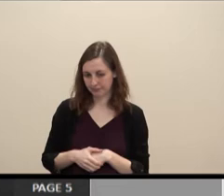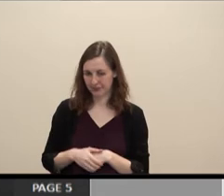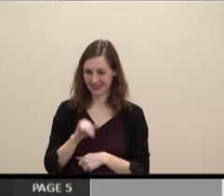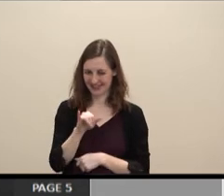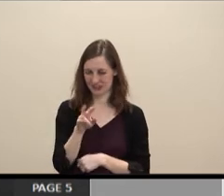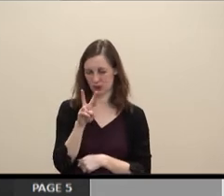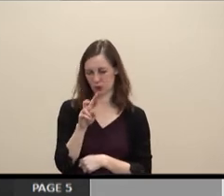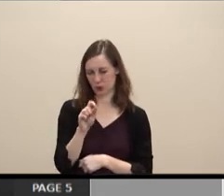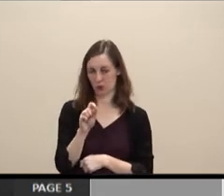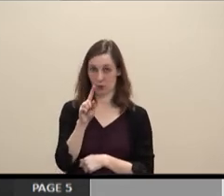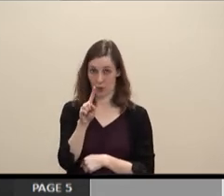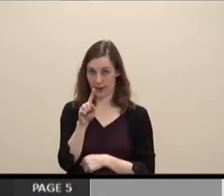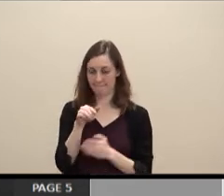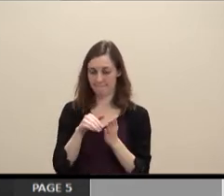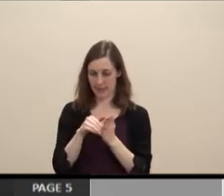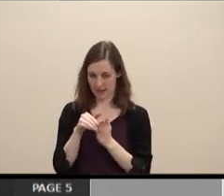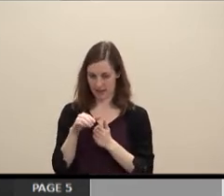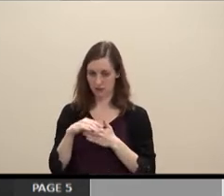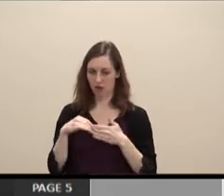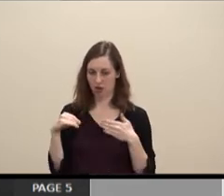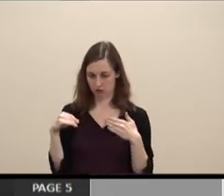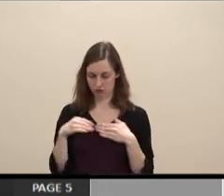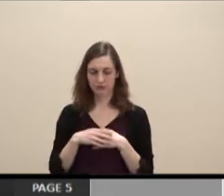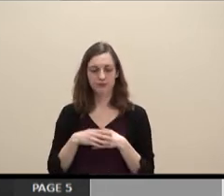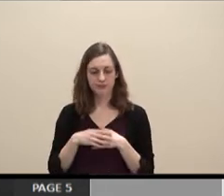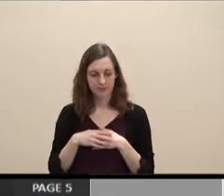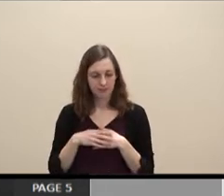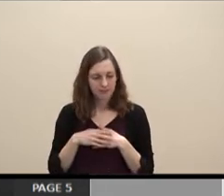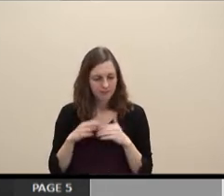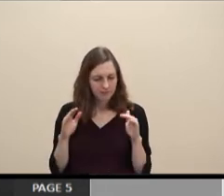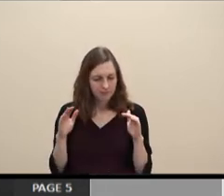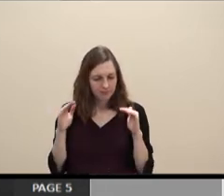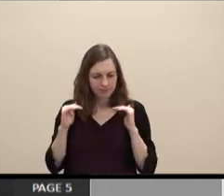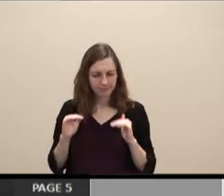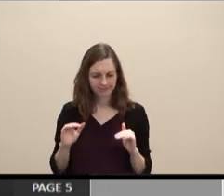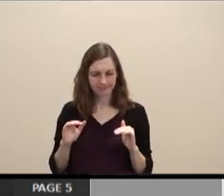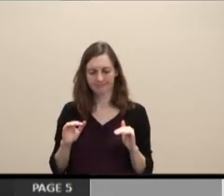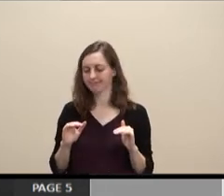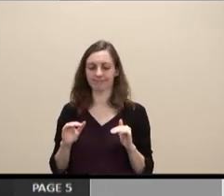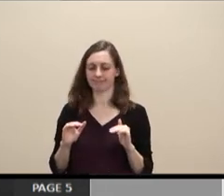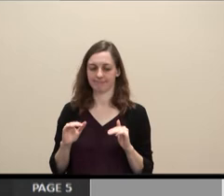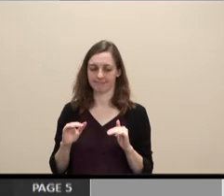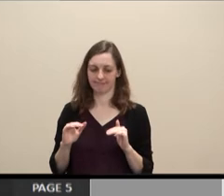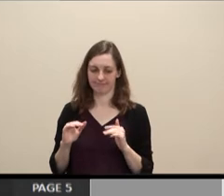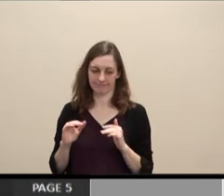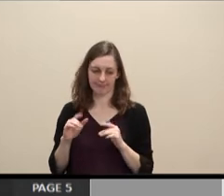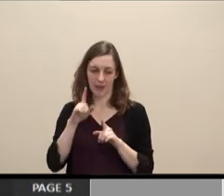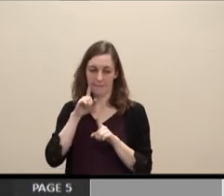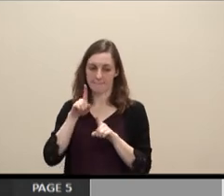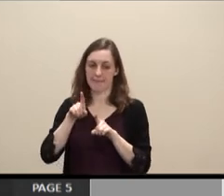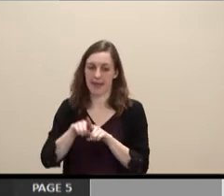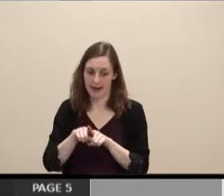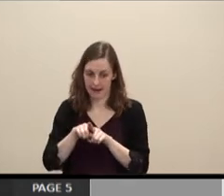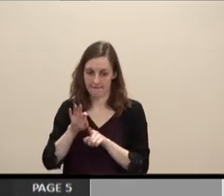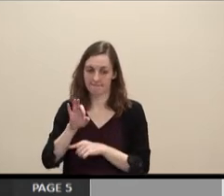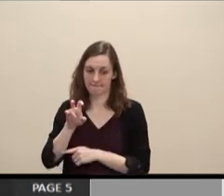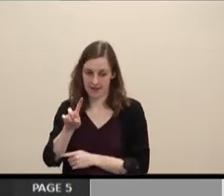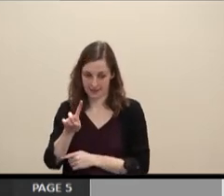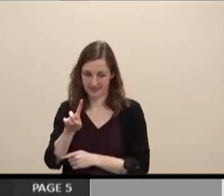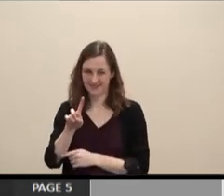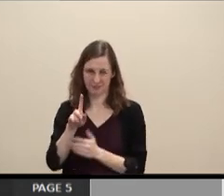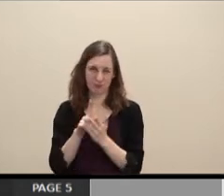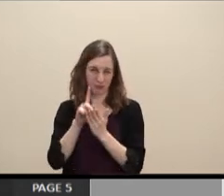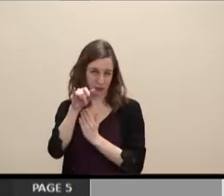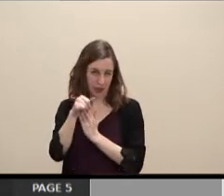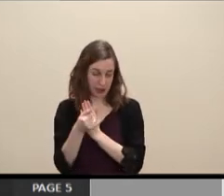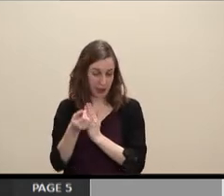that's $2.1 million. Committed funds, again, like I said, we had quite a bit of project money that